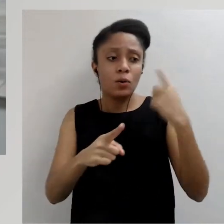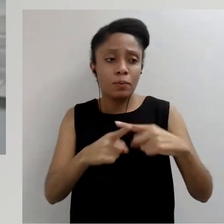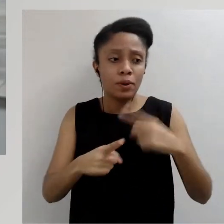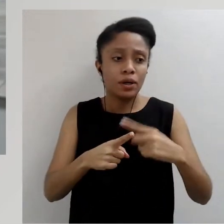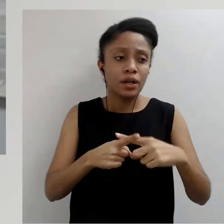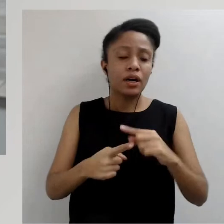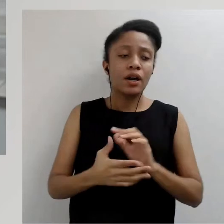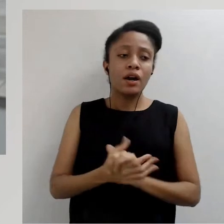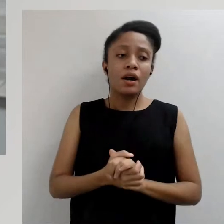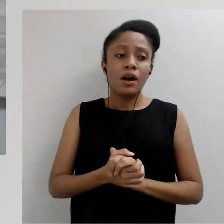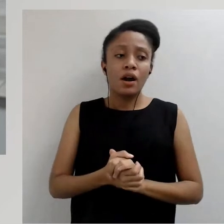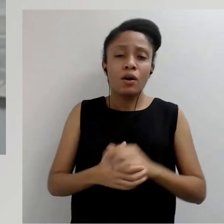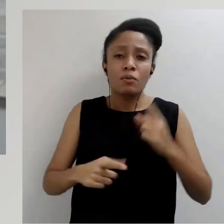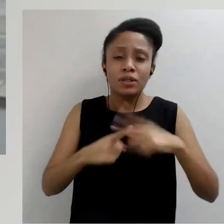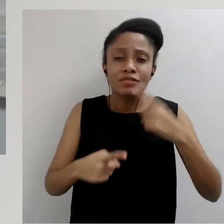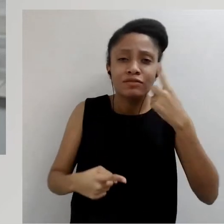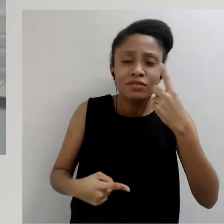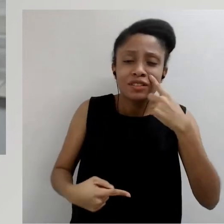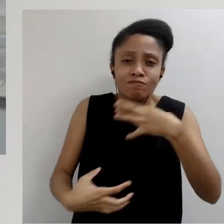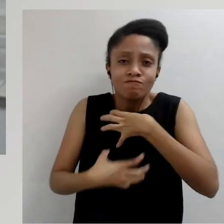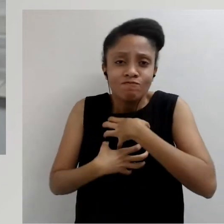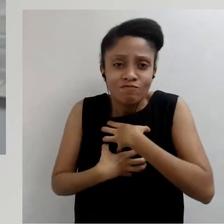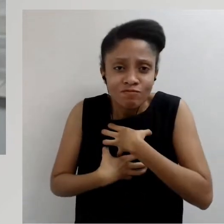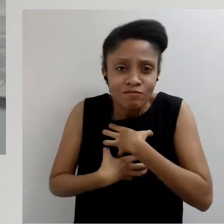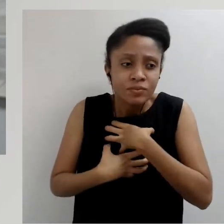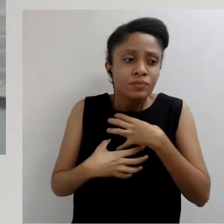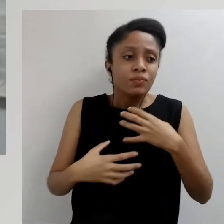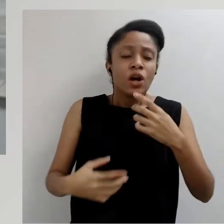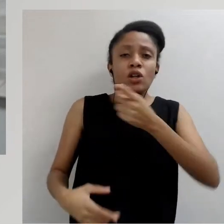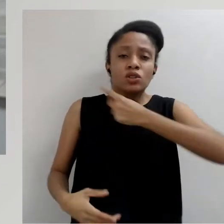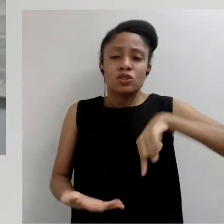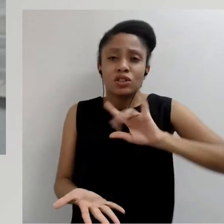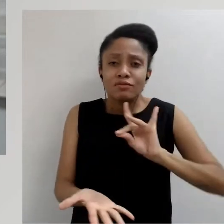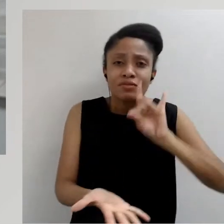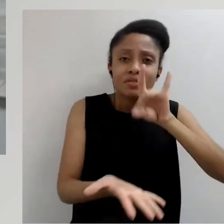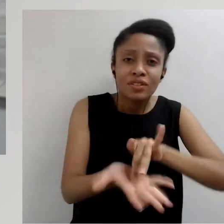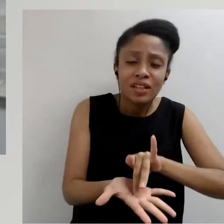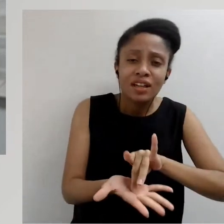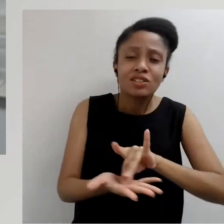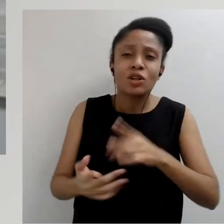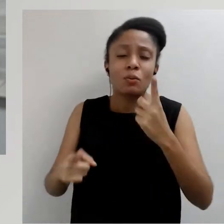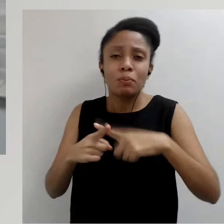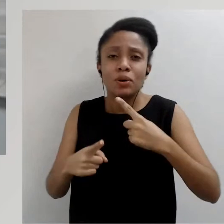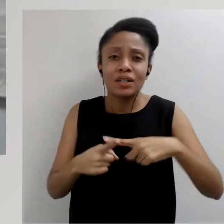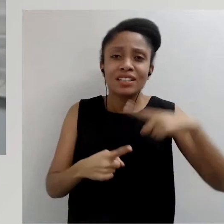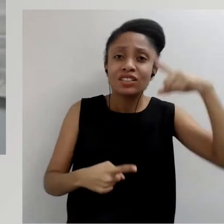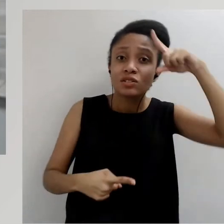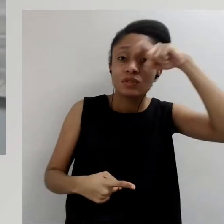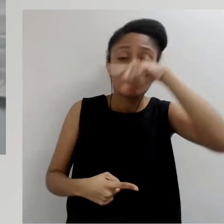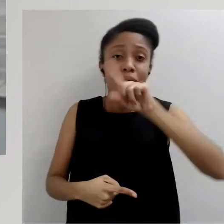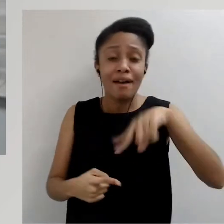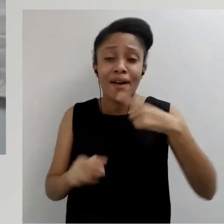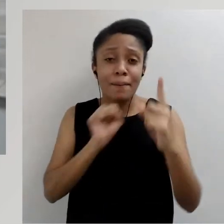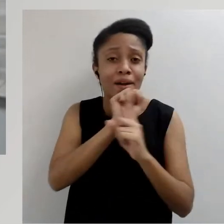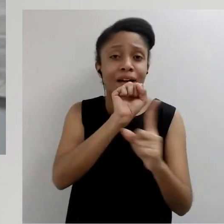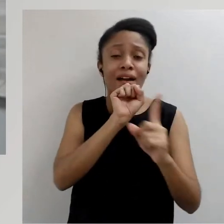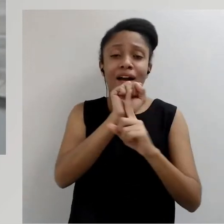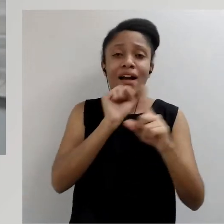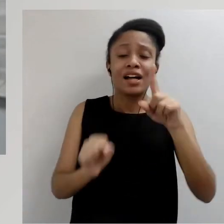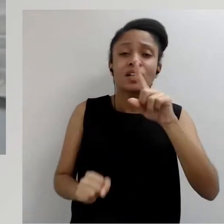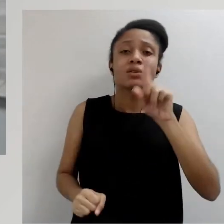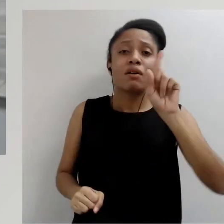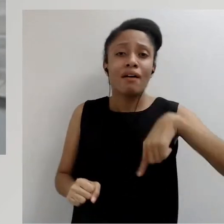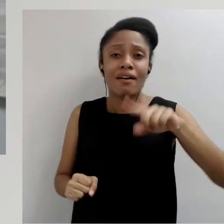And he said, you have to go there, you have to feel it, but we have this difficulty in the